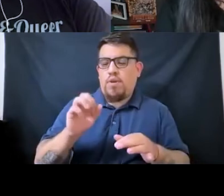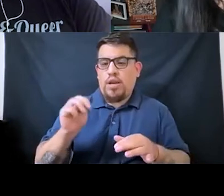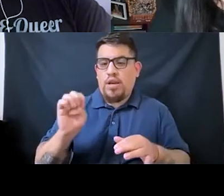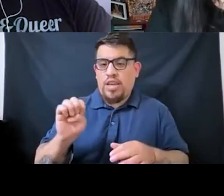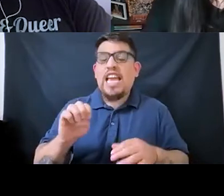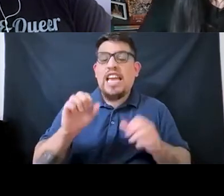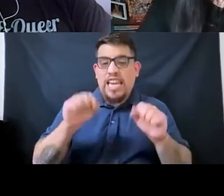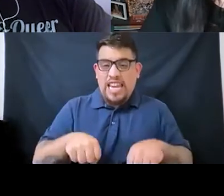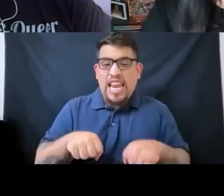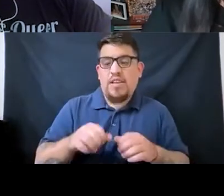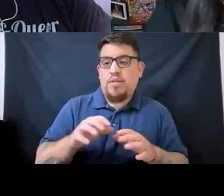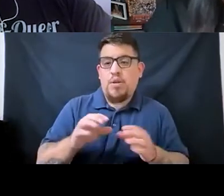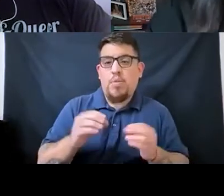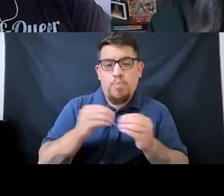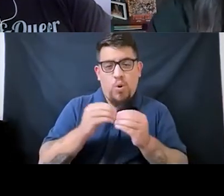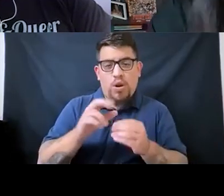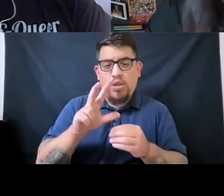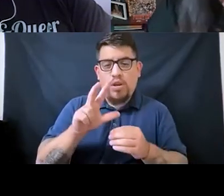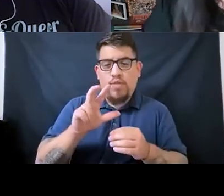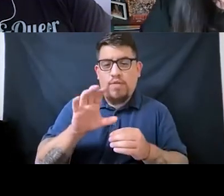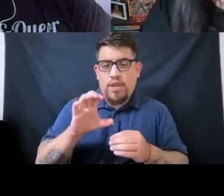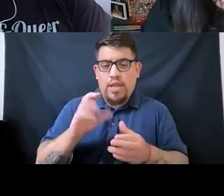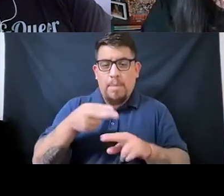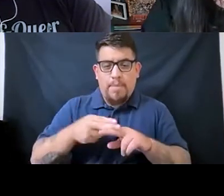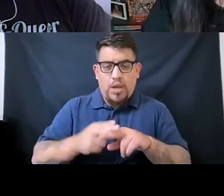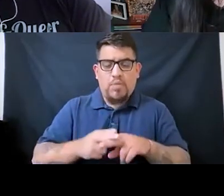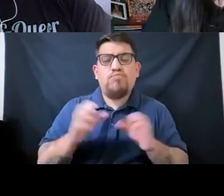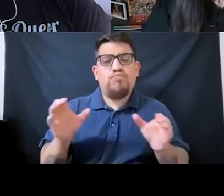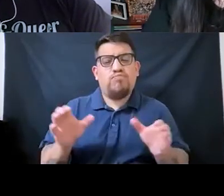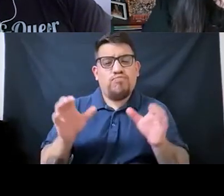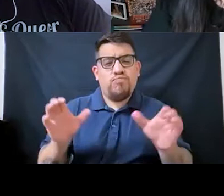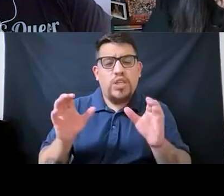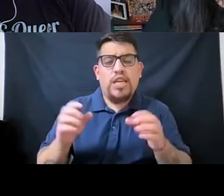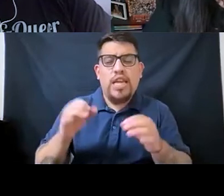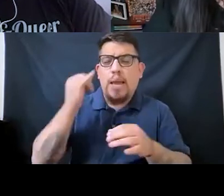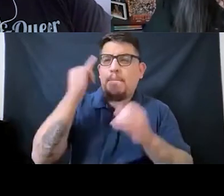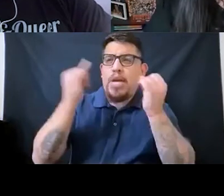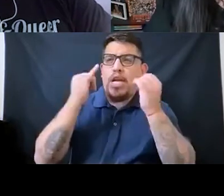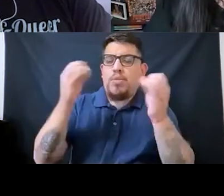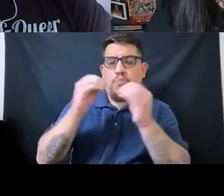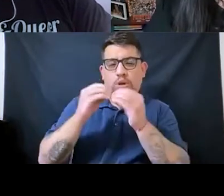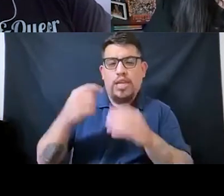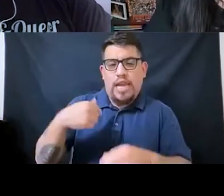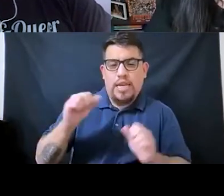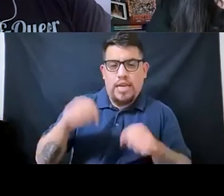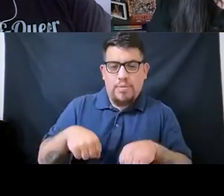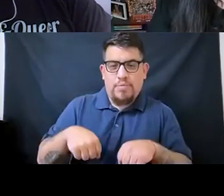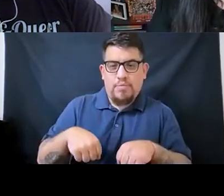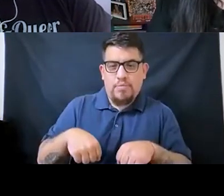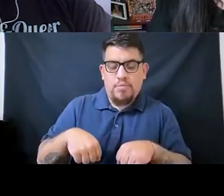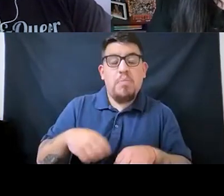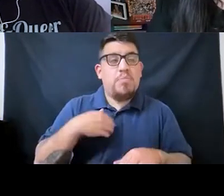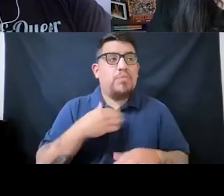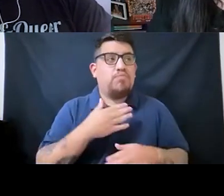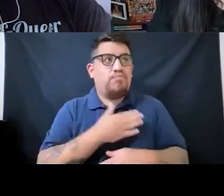could handle 350 pounds easily. Encouragers have always been able to imagine more than I can, but I like the idea of 350